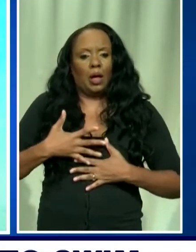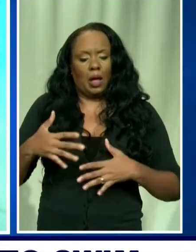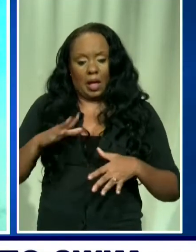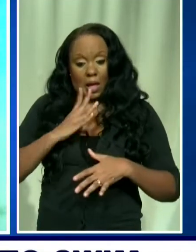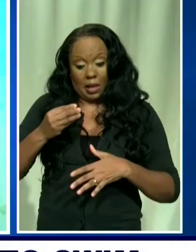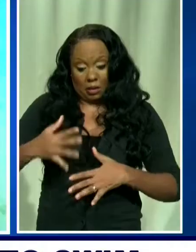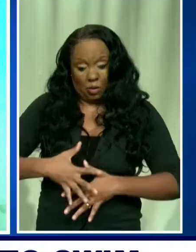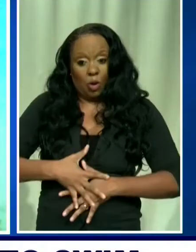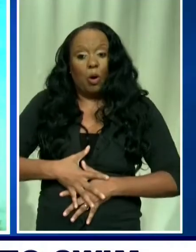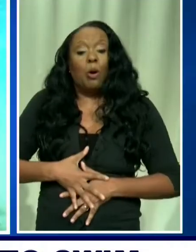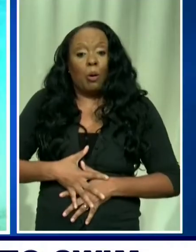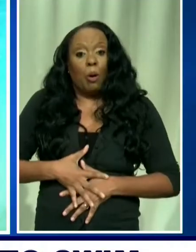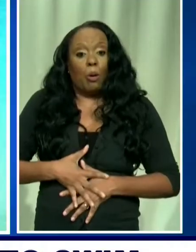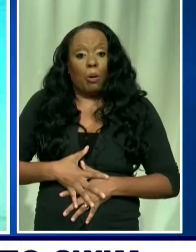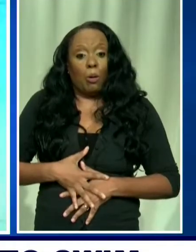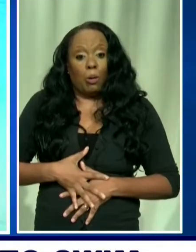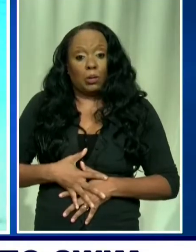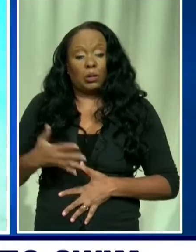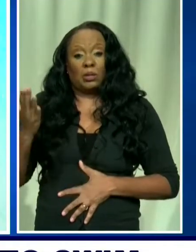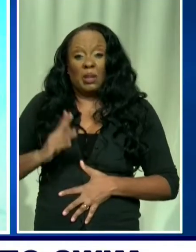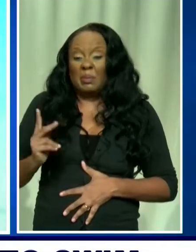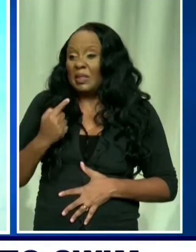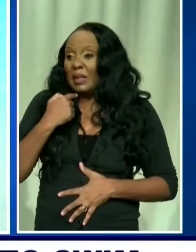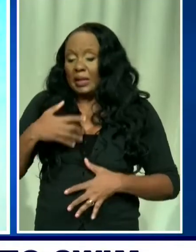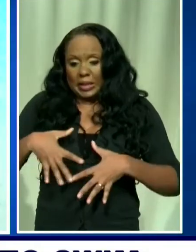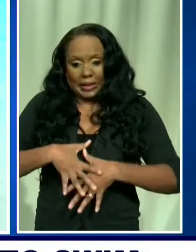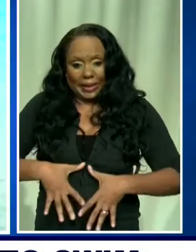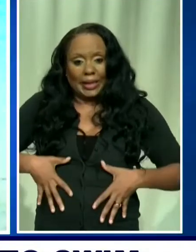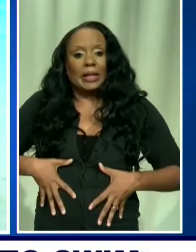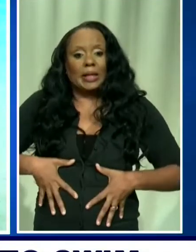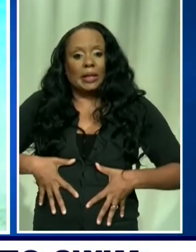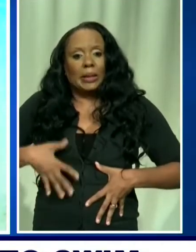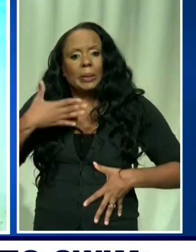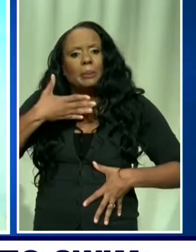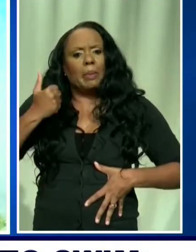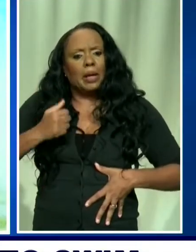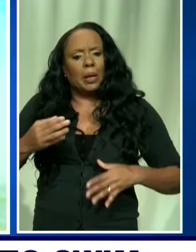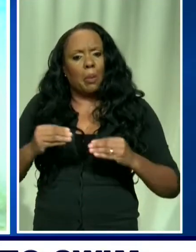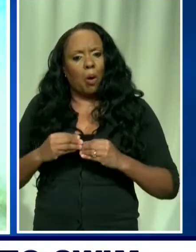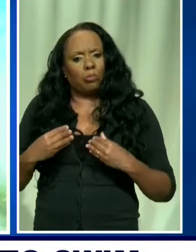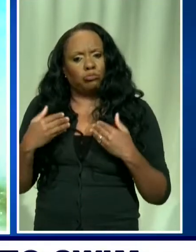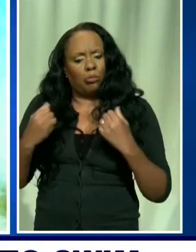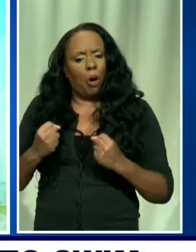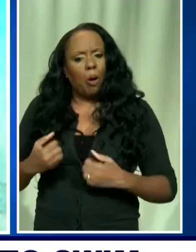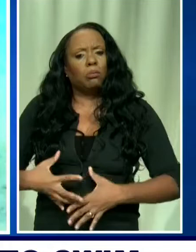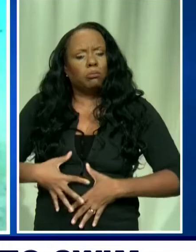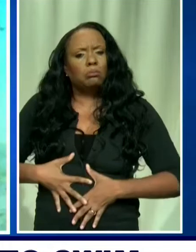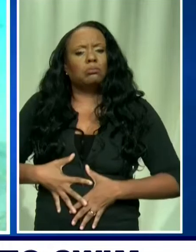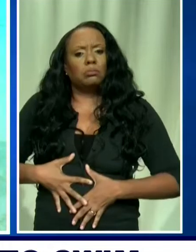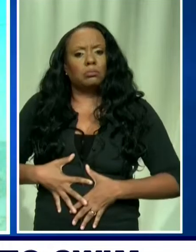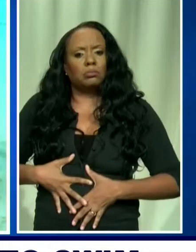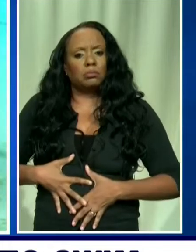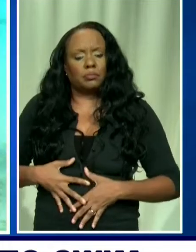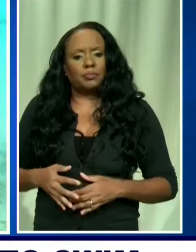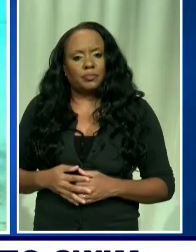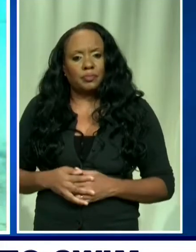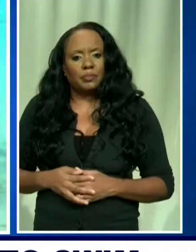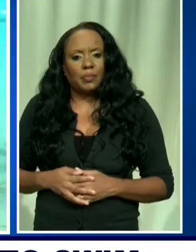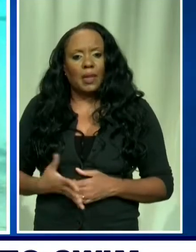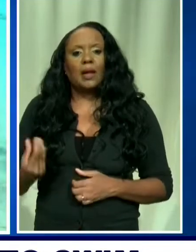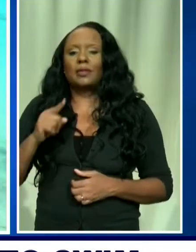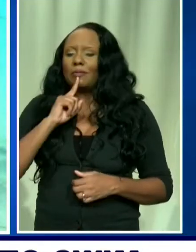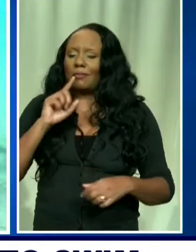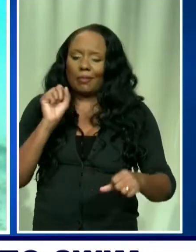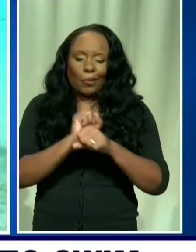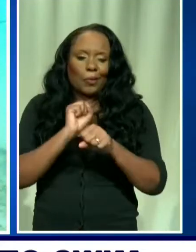them have said that the core have become better, and the initiative is